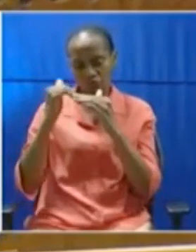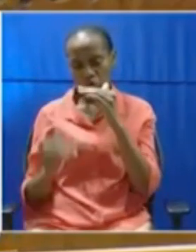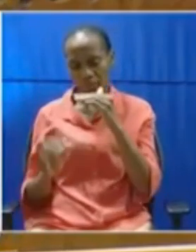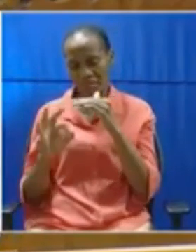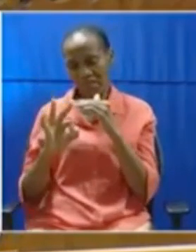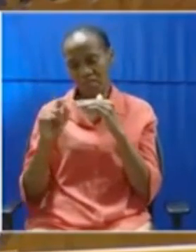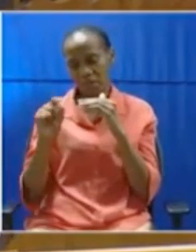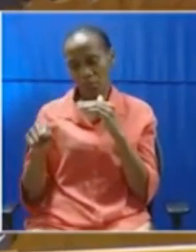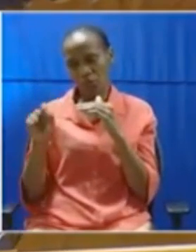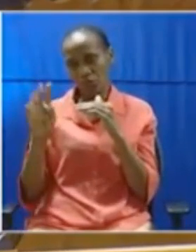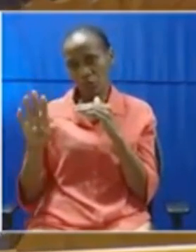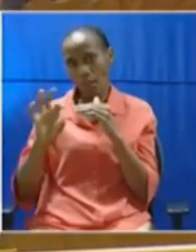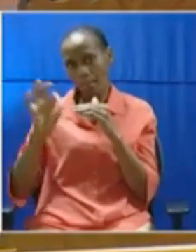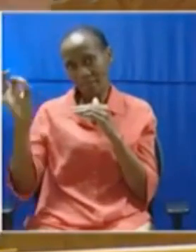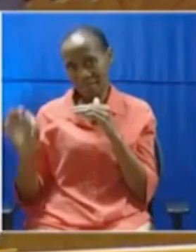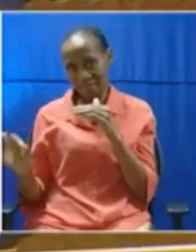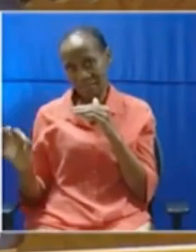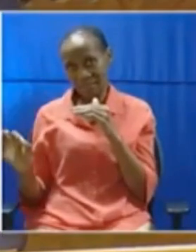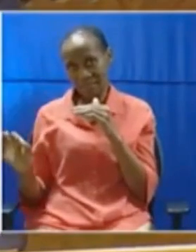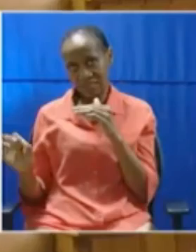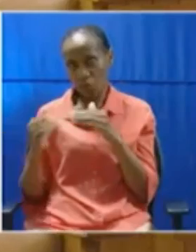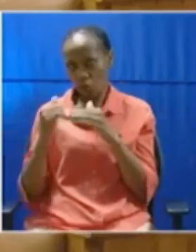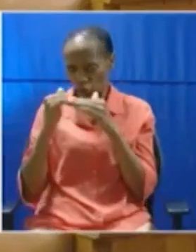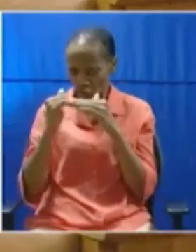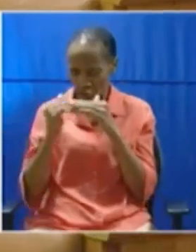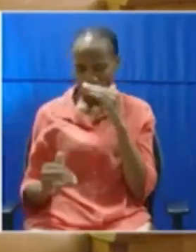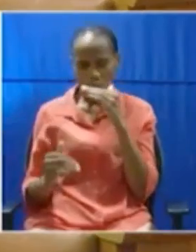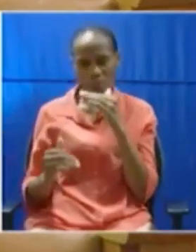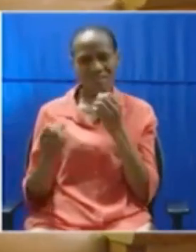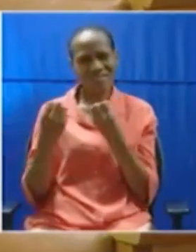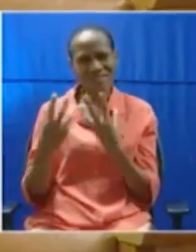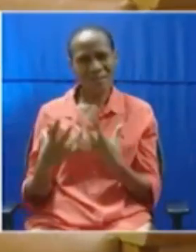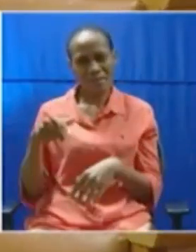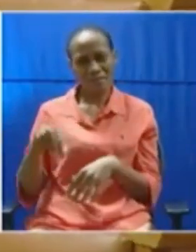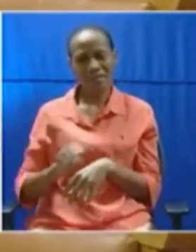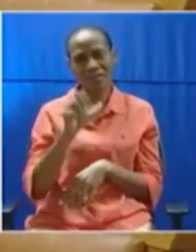to 15.7%, the lowest rate in South Africa.